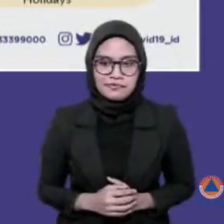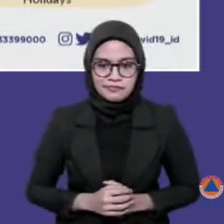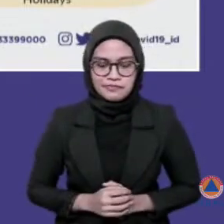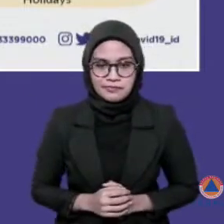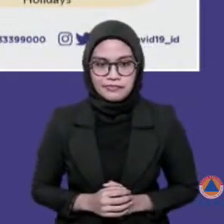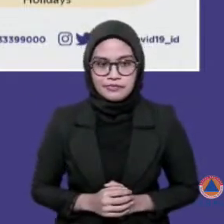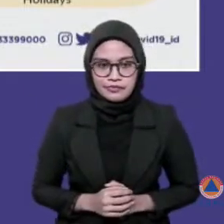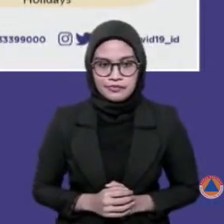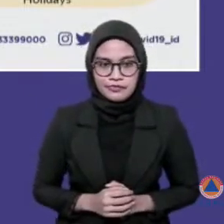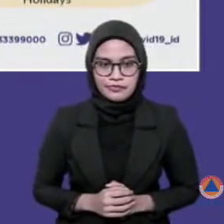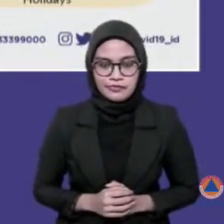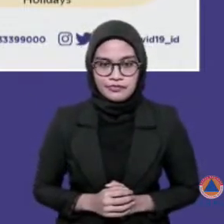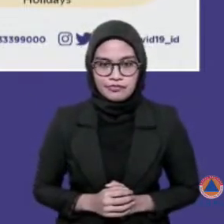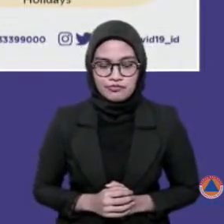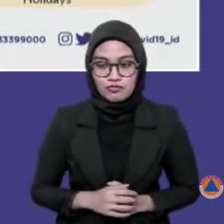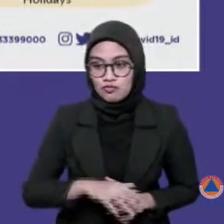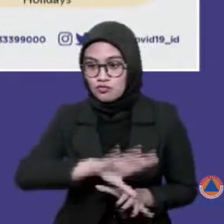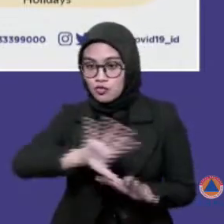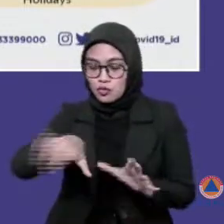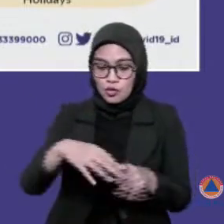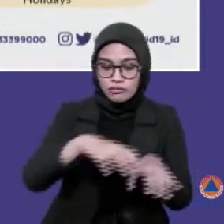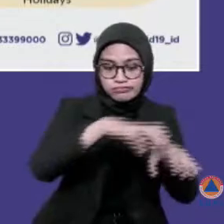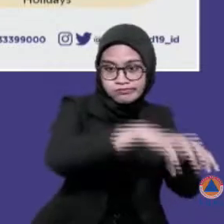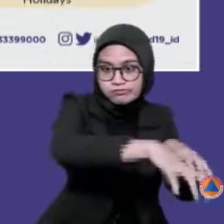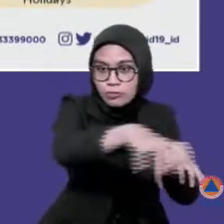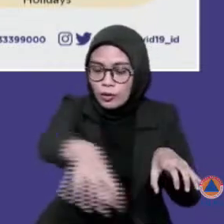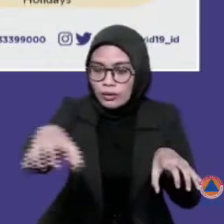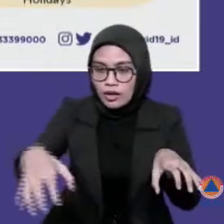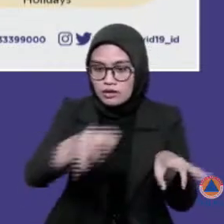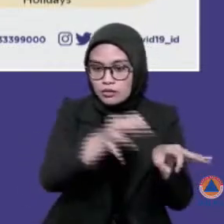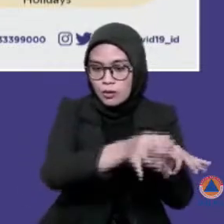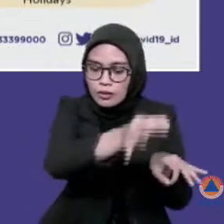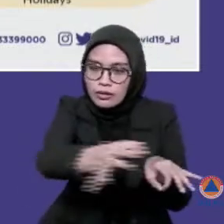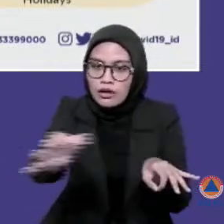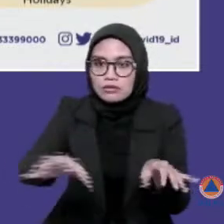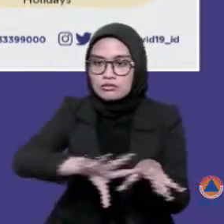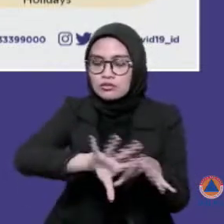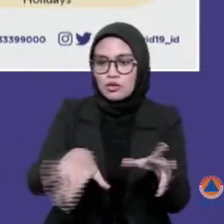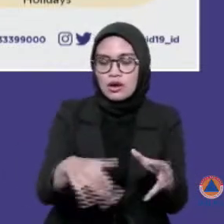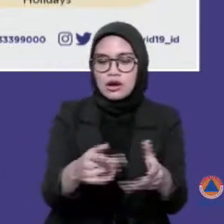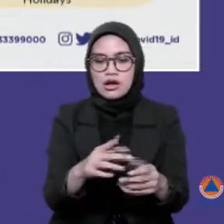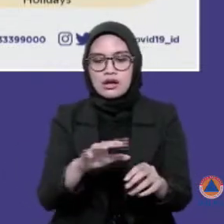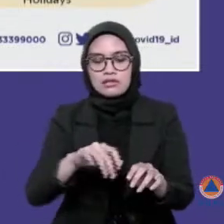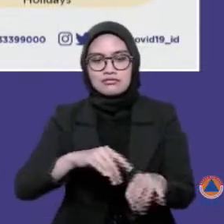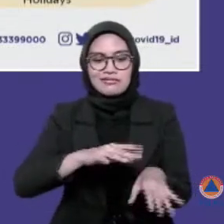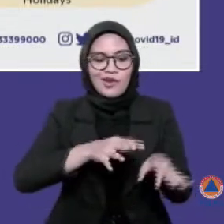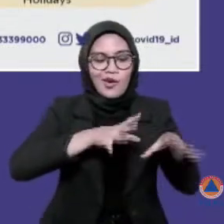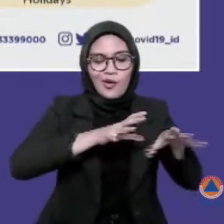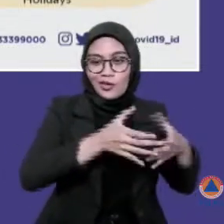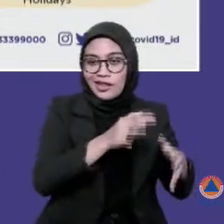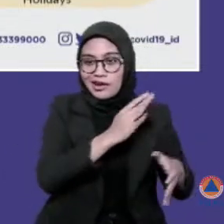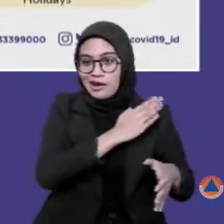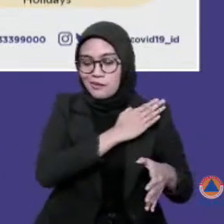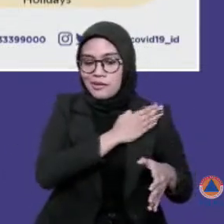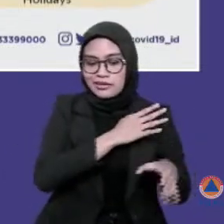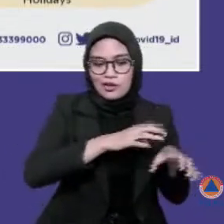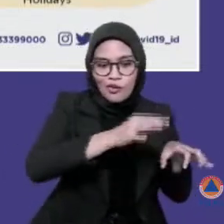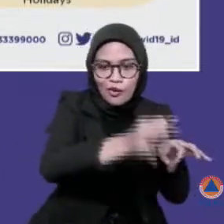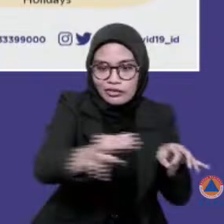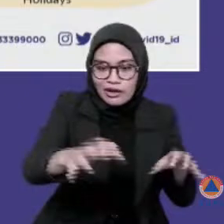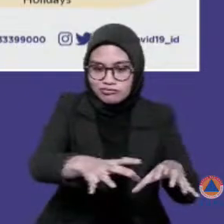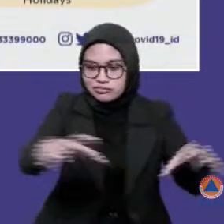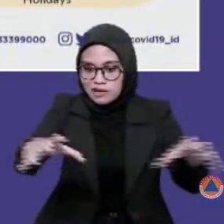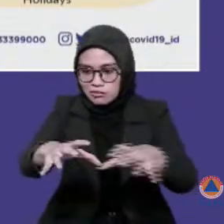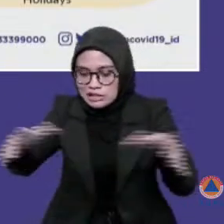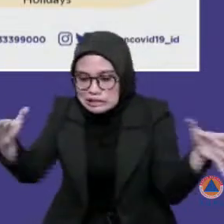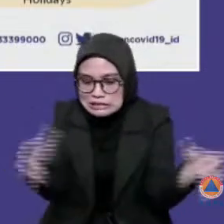each regional administrative area from the provincial to village or kelurahan levels. If it has not been